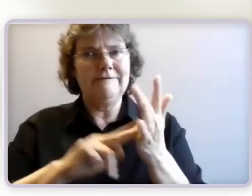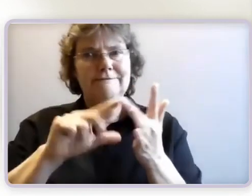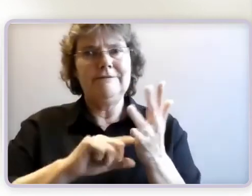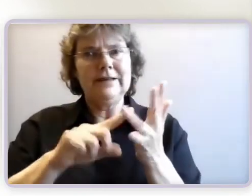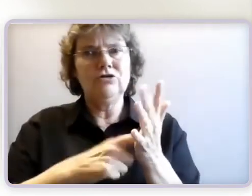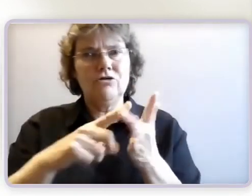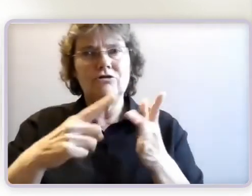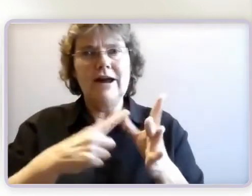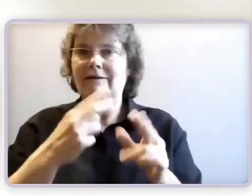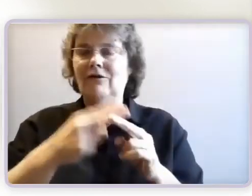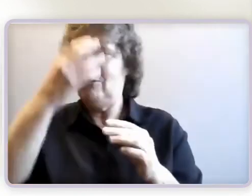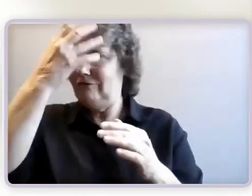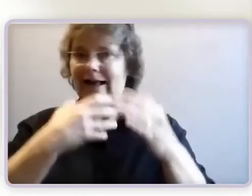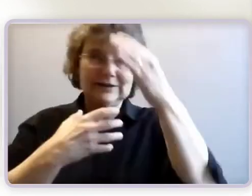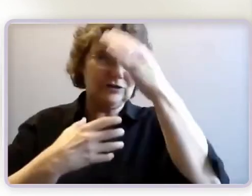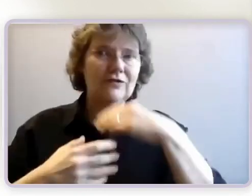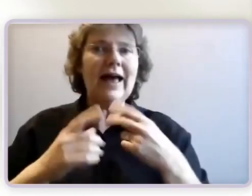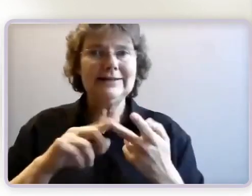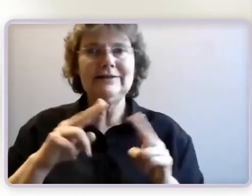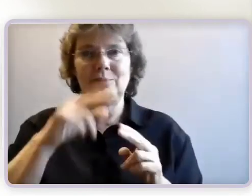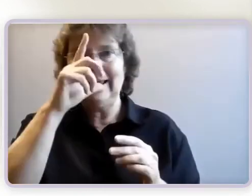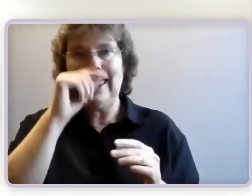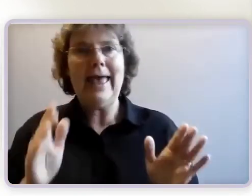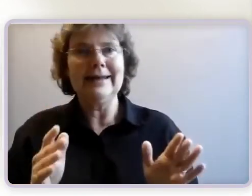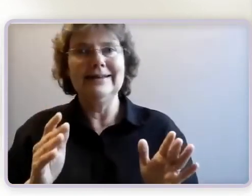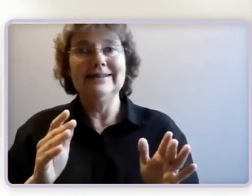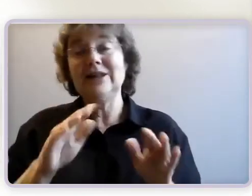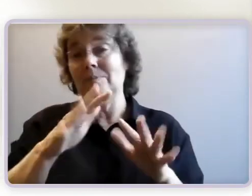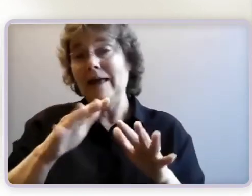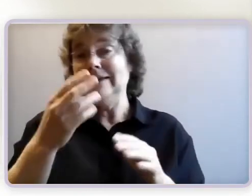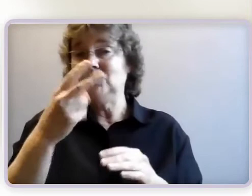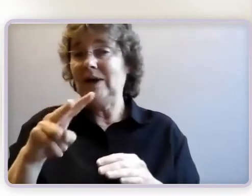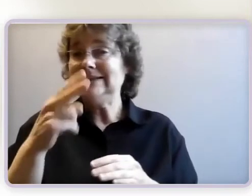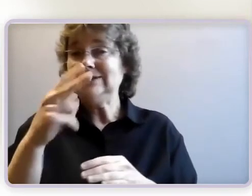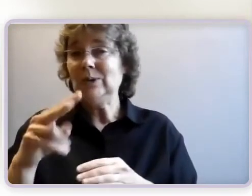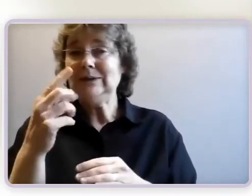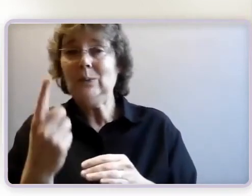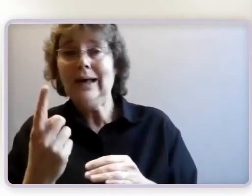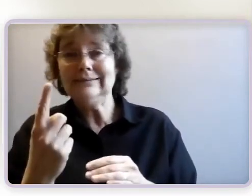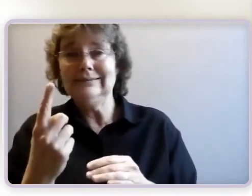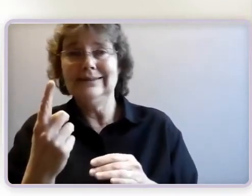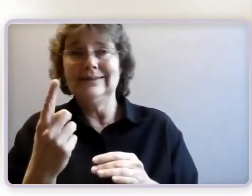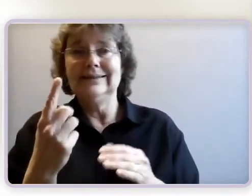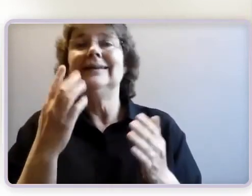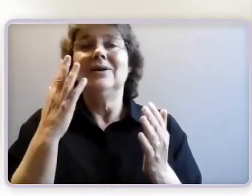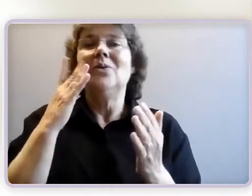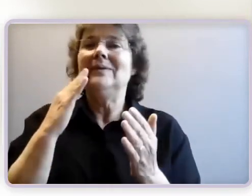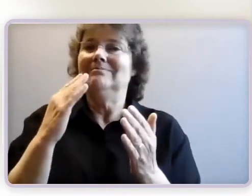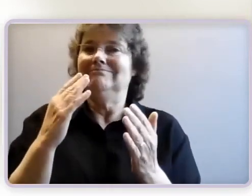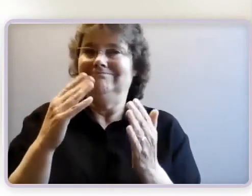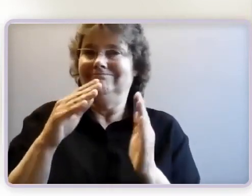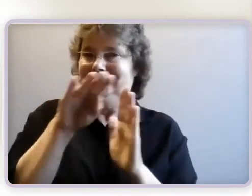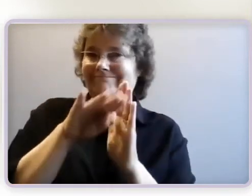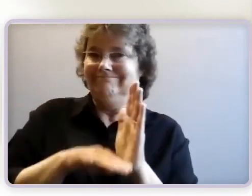mind, maybe in 2021, when it's appropriate for us to hit the road, you can invite us